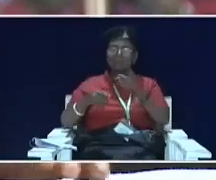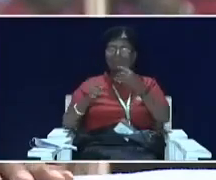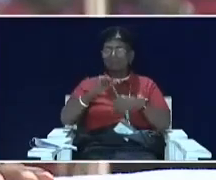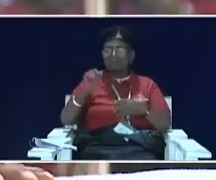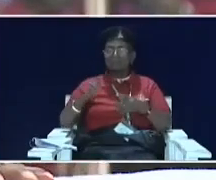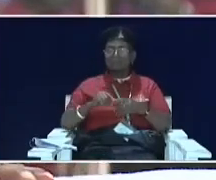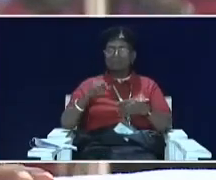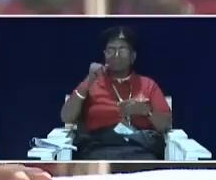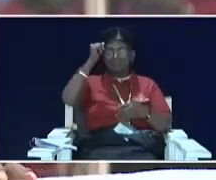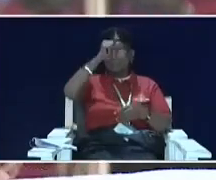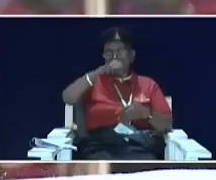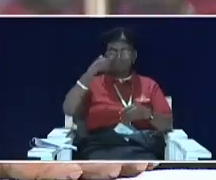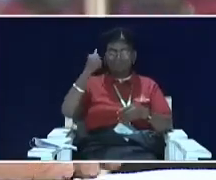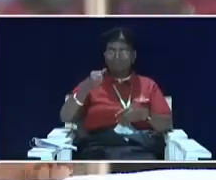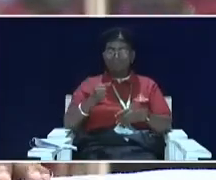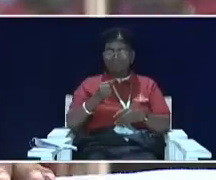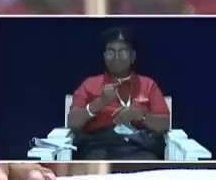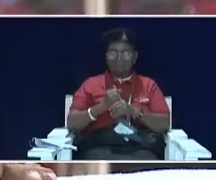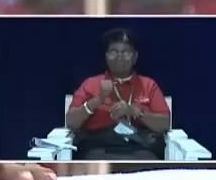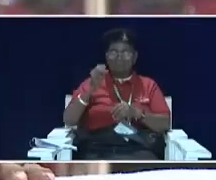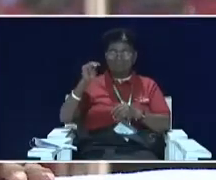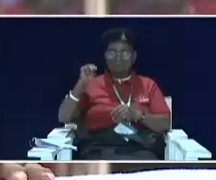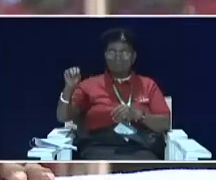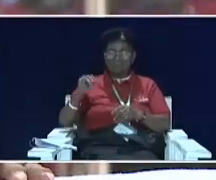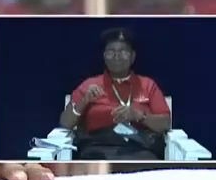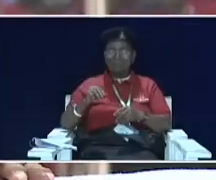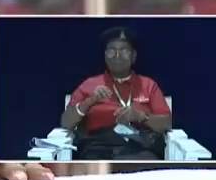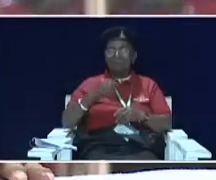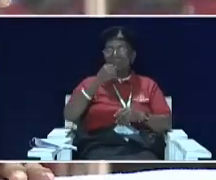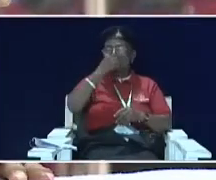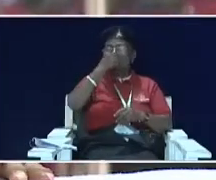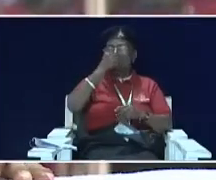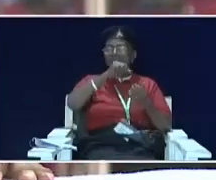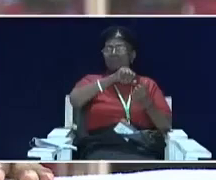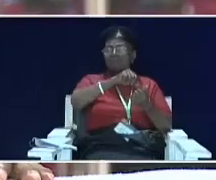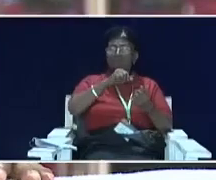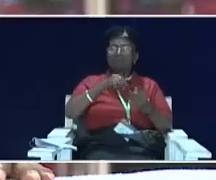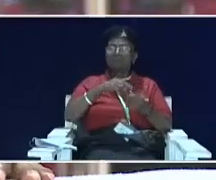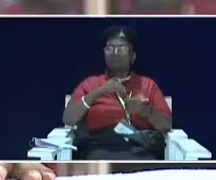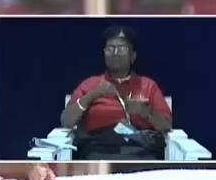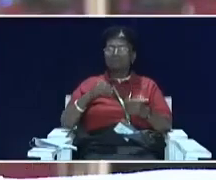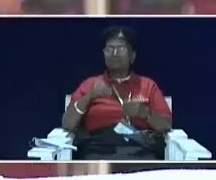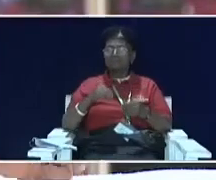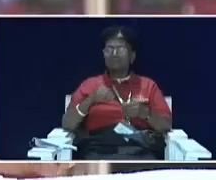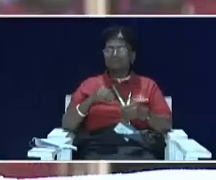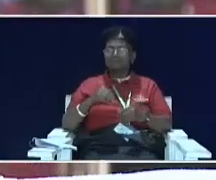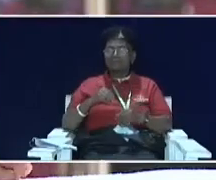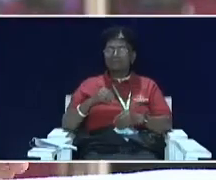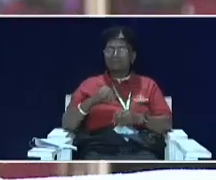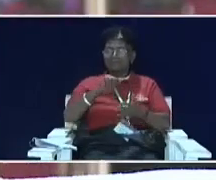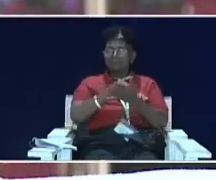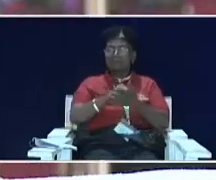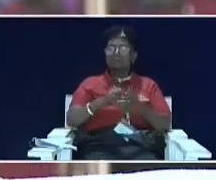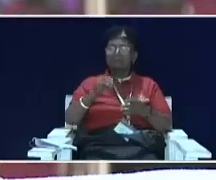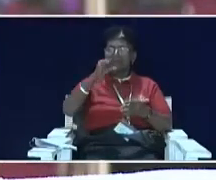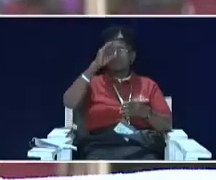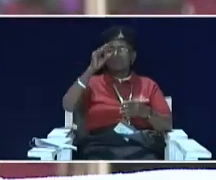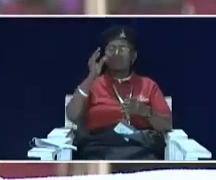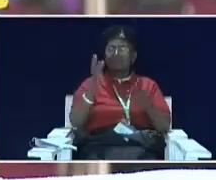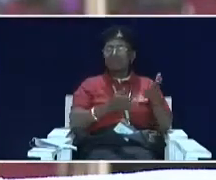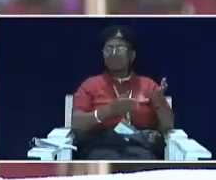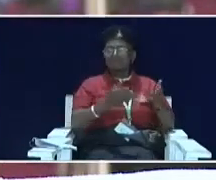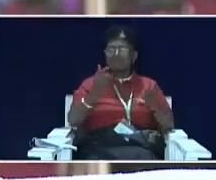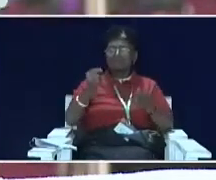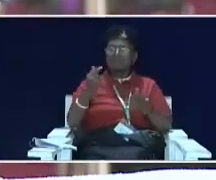got him converted, got him baptized in the holy in water. And that man brought the gospel